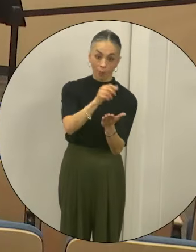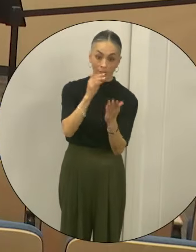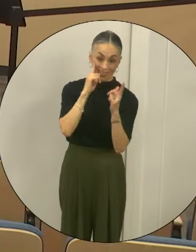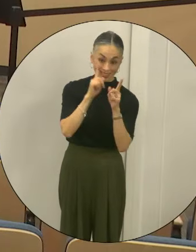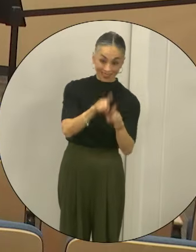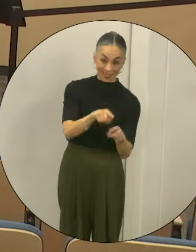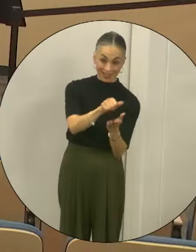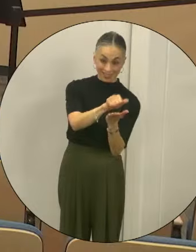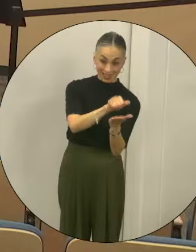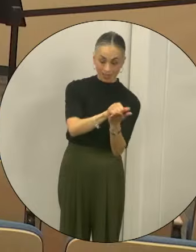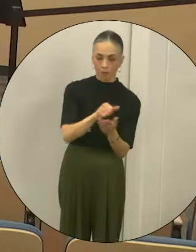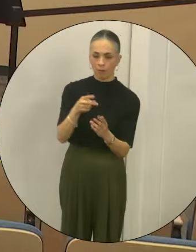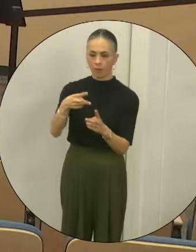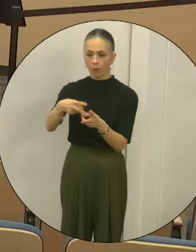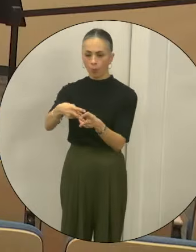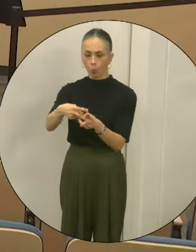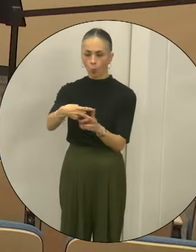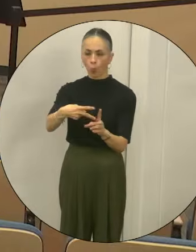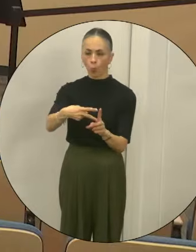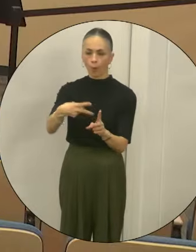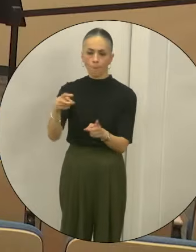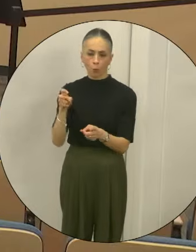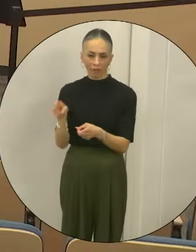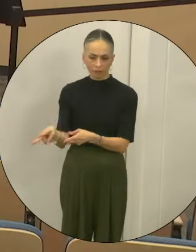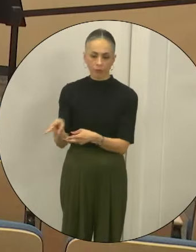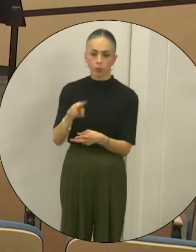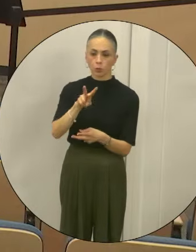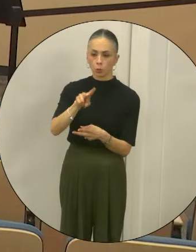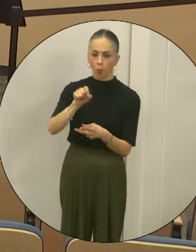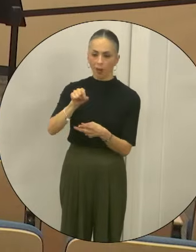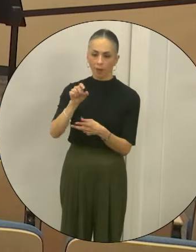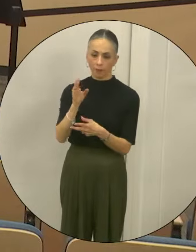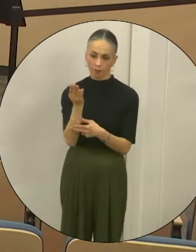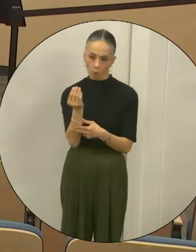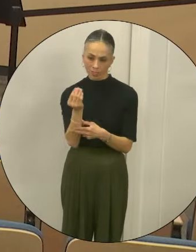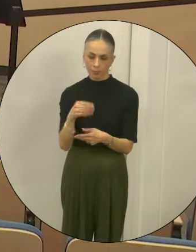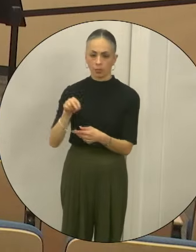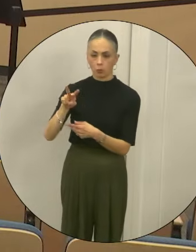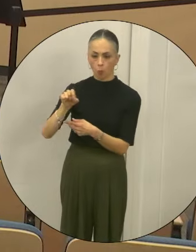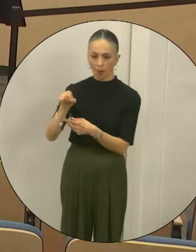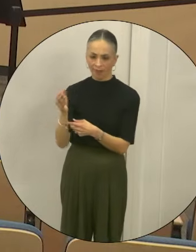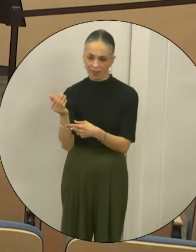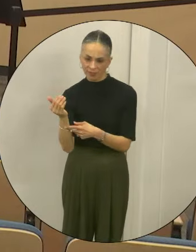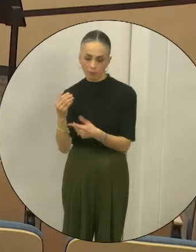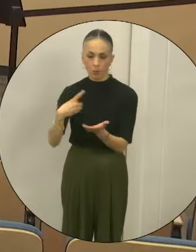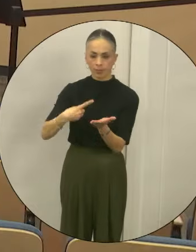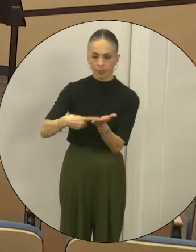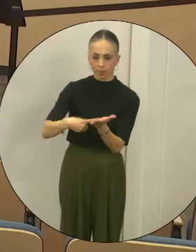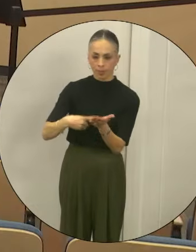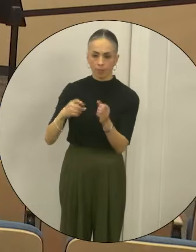agenda and remove 2.14 and 2.15 for discussion, possible action.